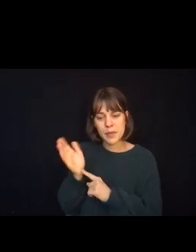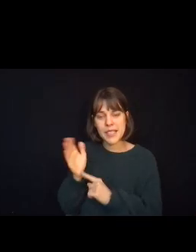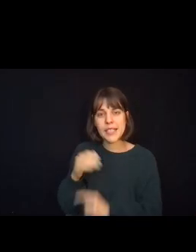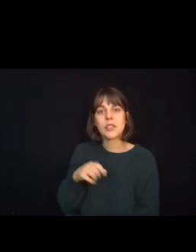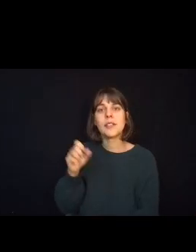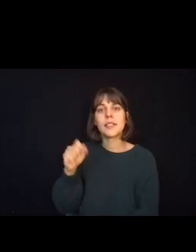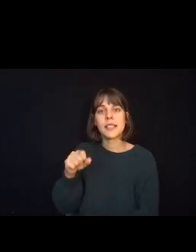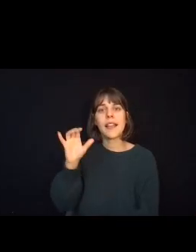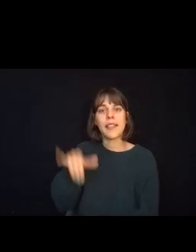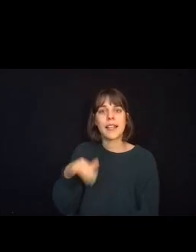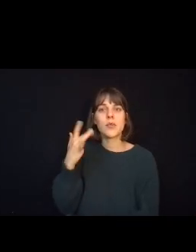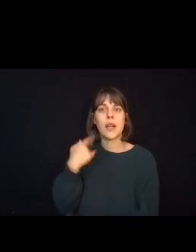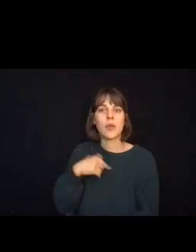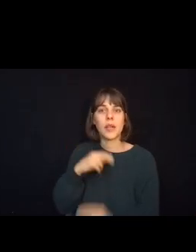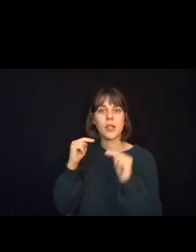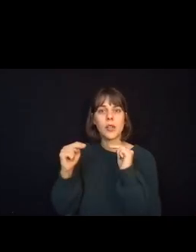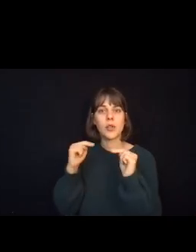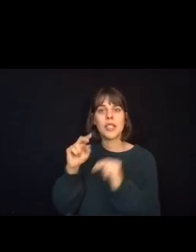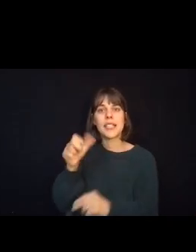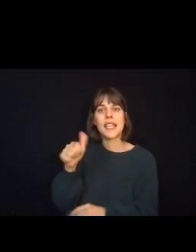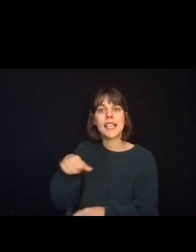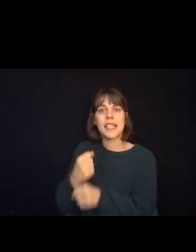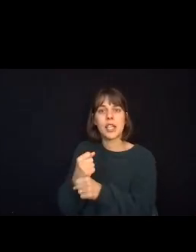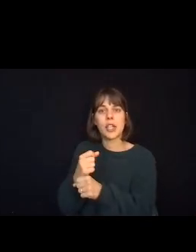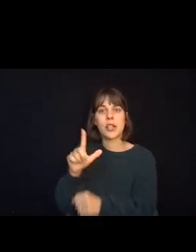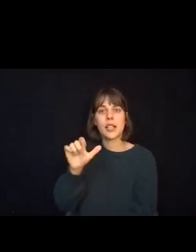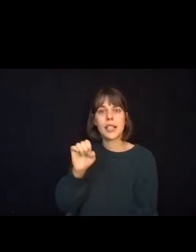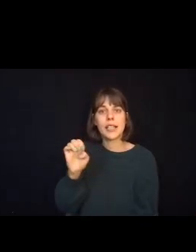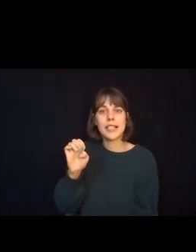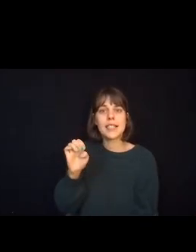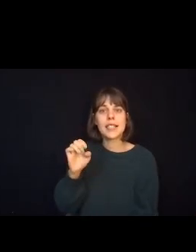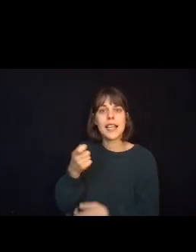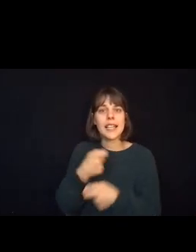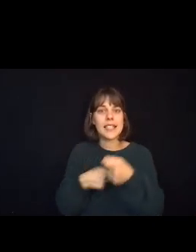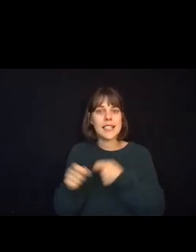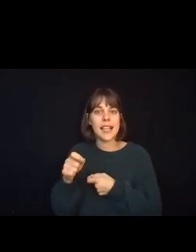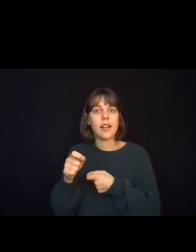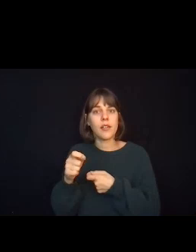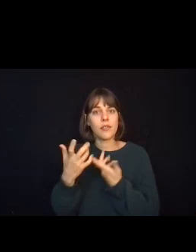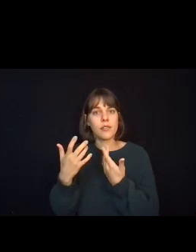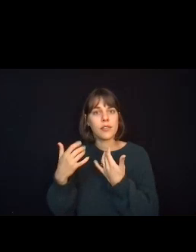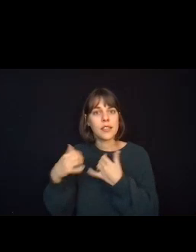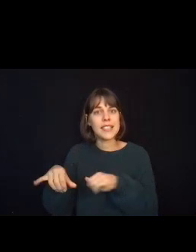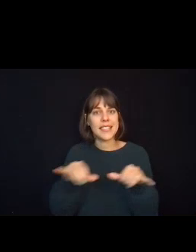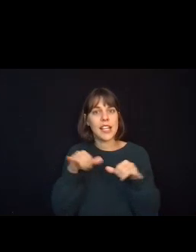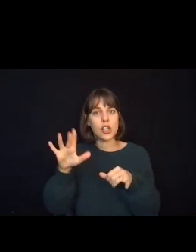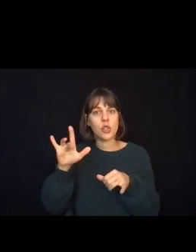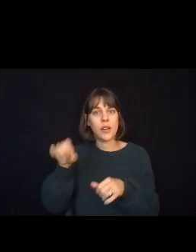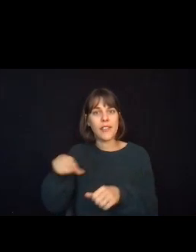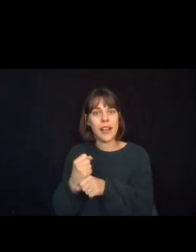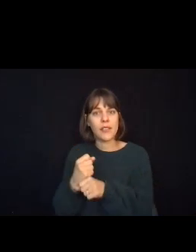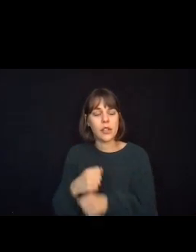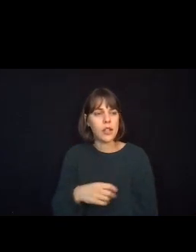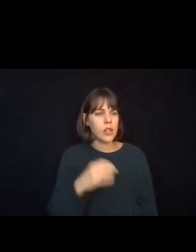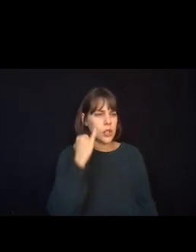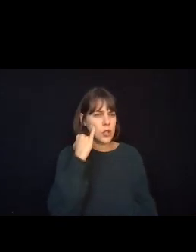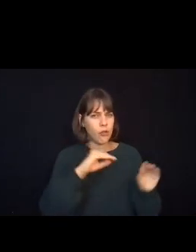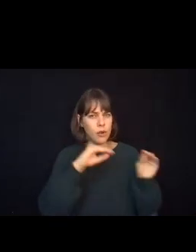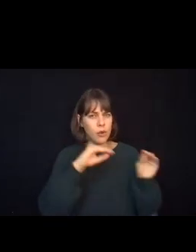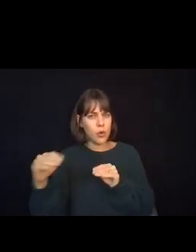presentation. That is why we negotiated a 10-year lease versus the standard PennDOT 25-year lease. So if we move